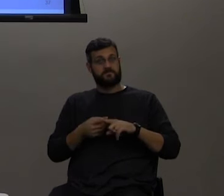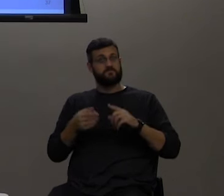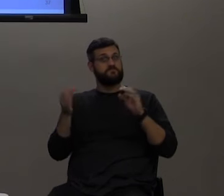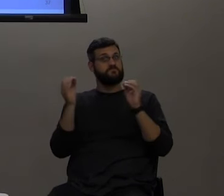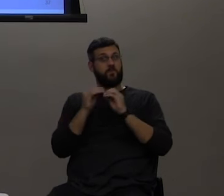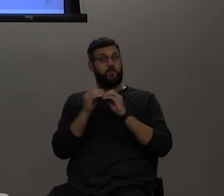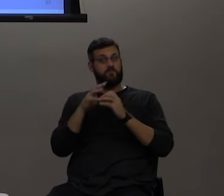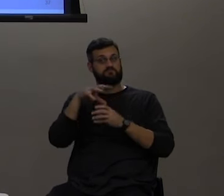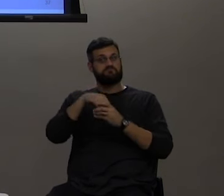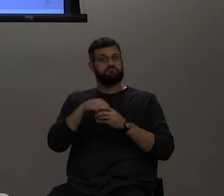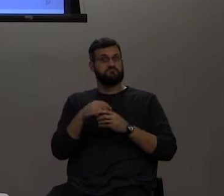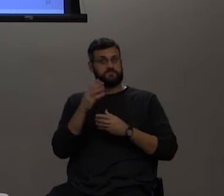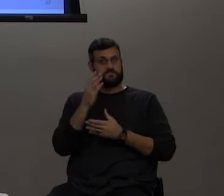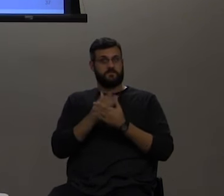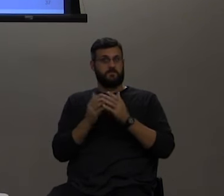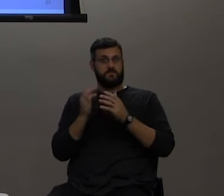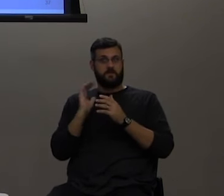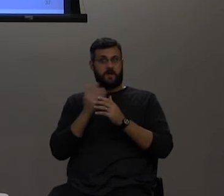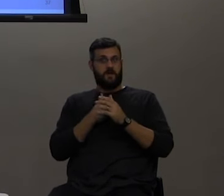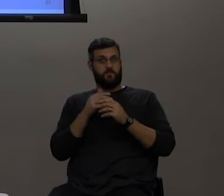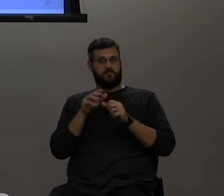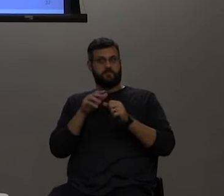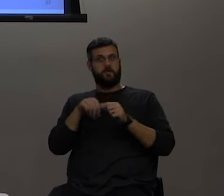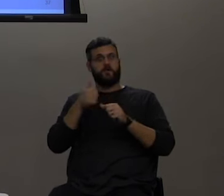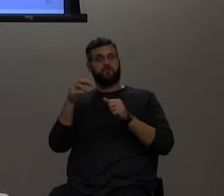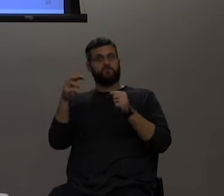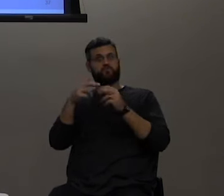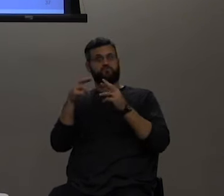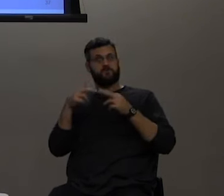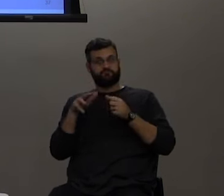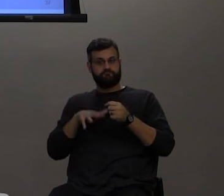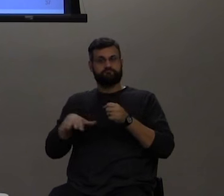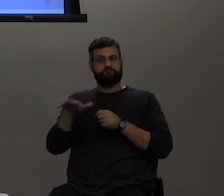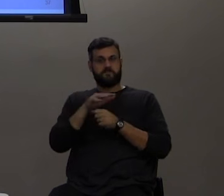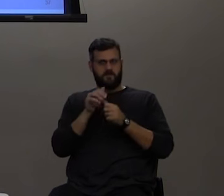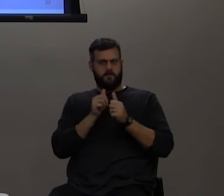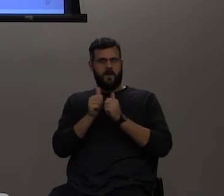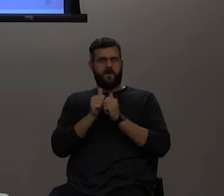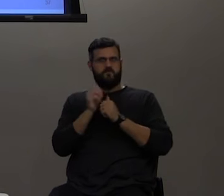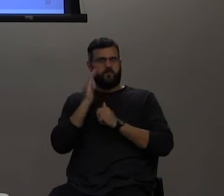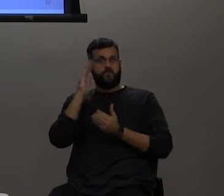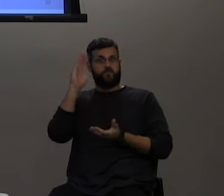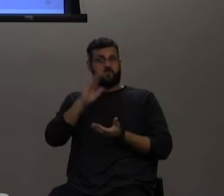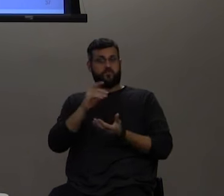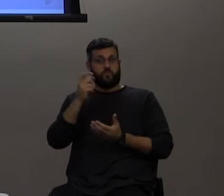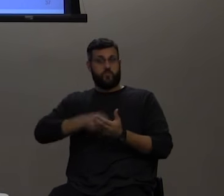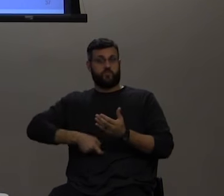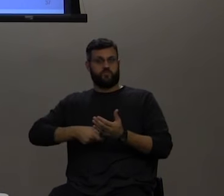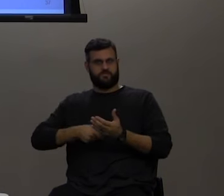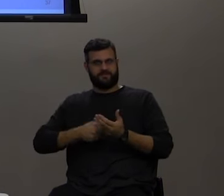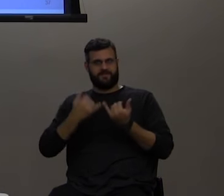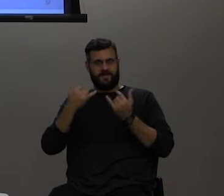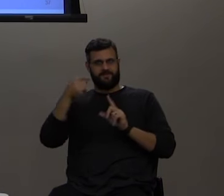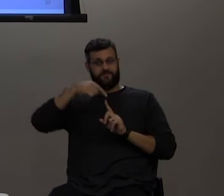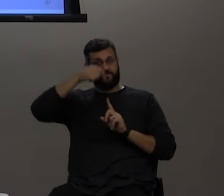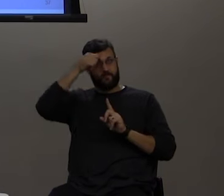how aggressive some of our competitors and neighbors are in reducing those costs even further, it goes back to this